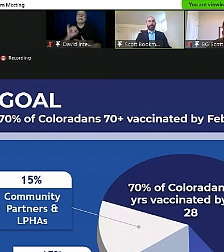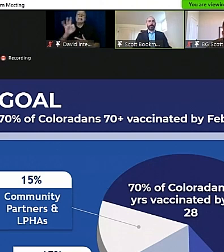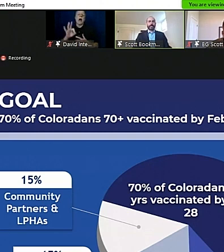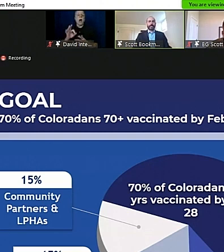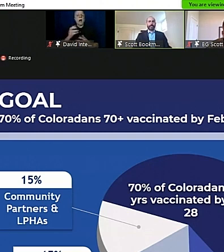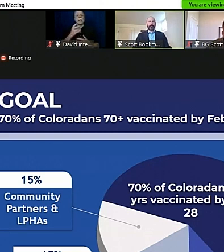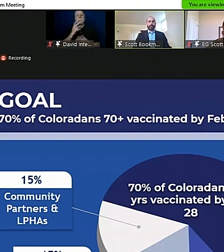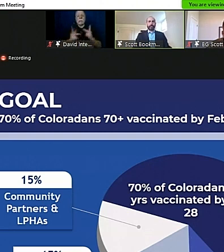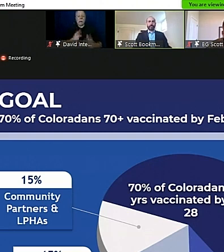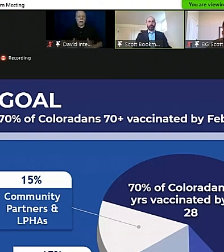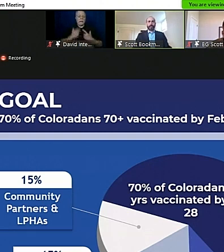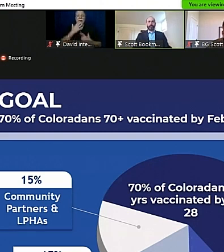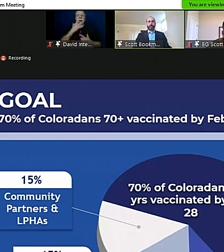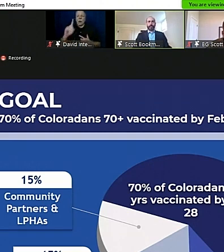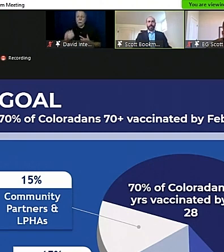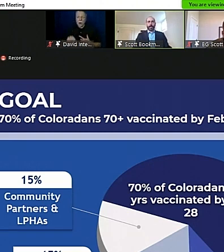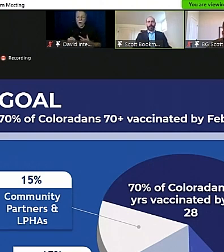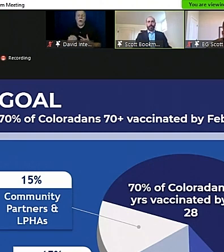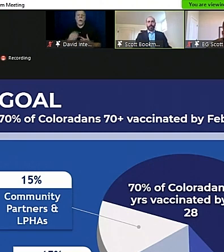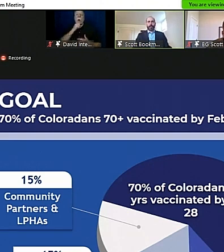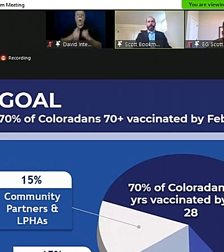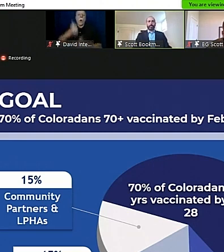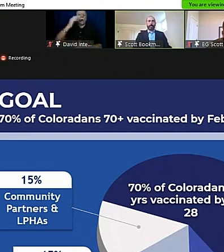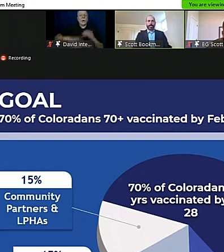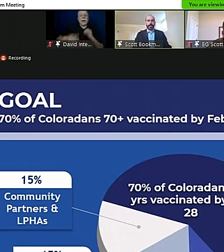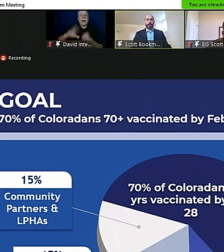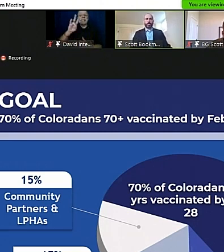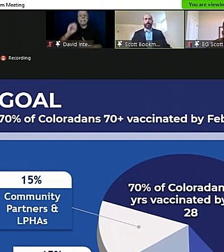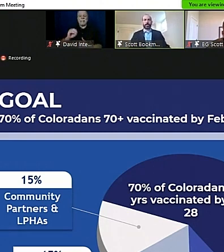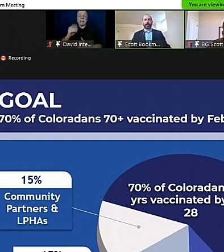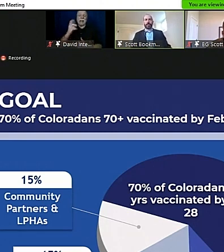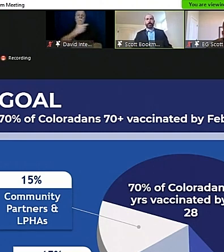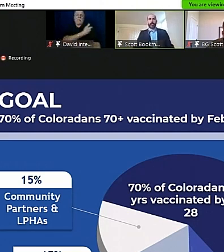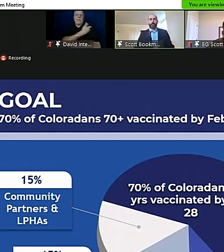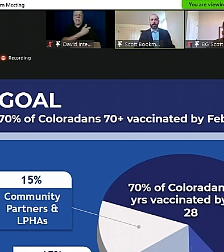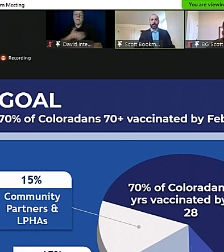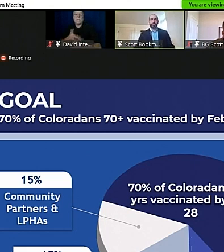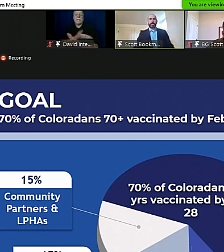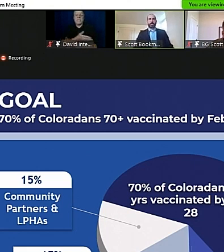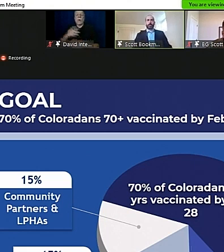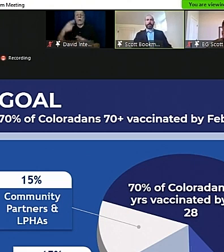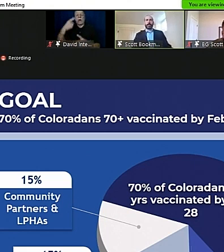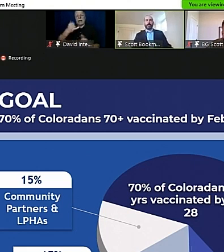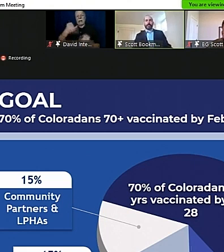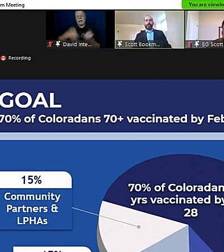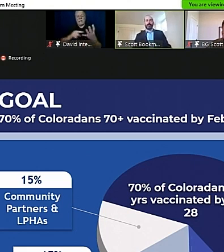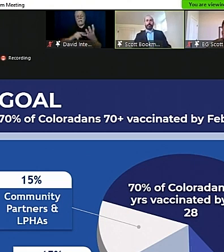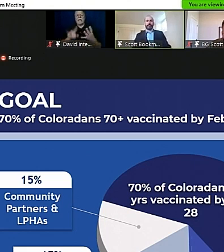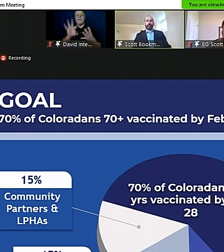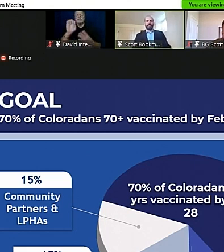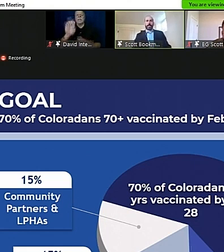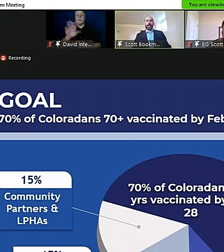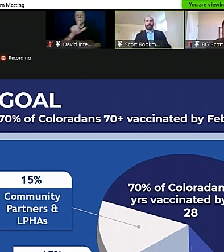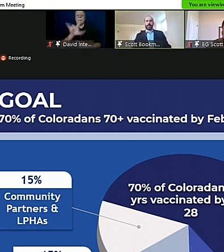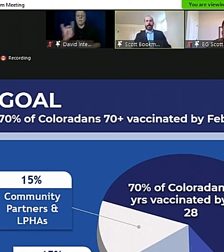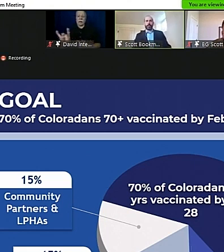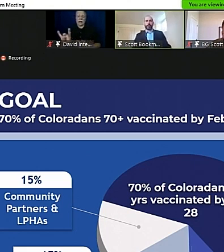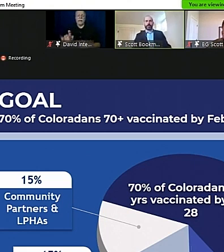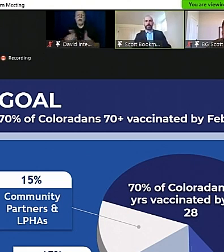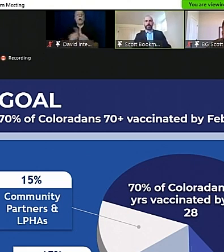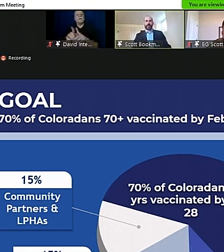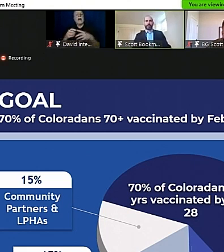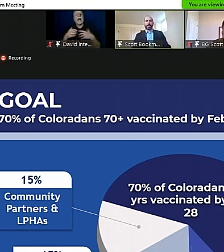are vaccinated by February 28th. We also want to make sure that we have a community-based clinic in 50% of the